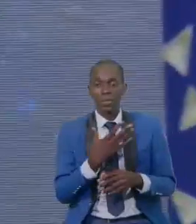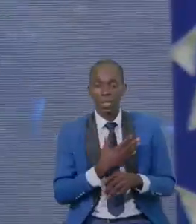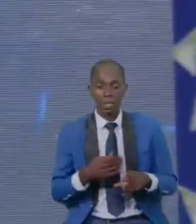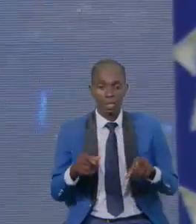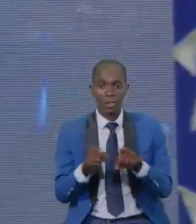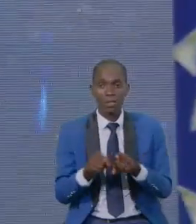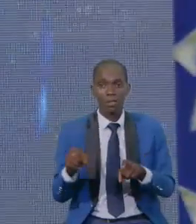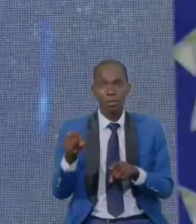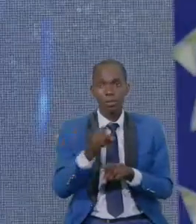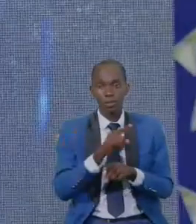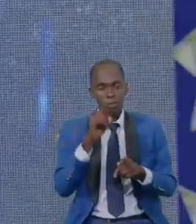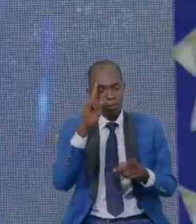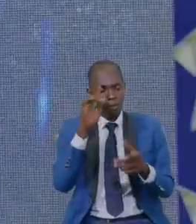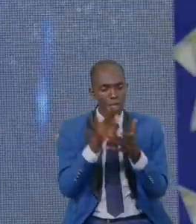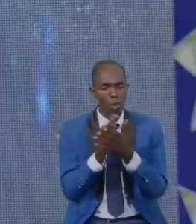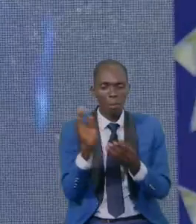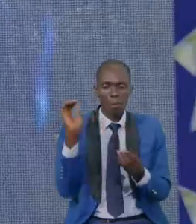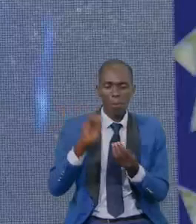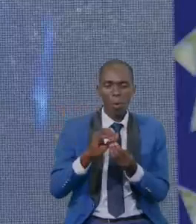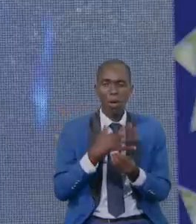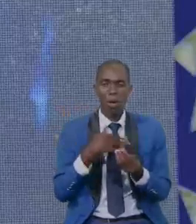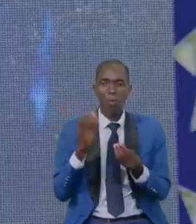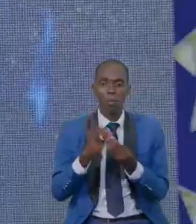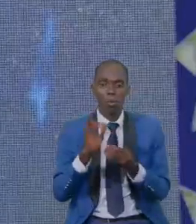believe more and more in the Lord,